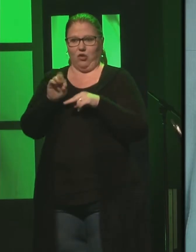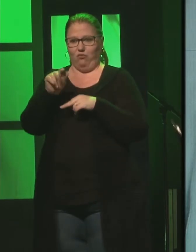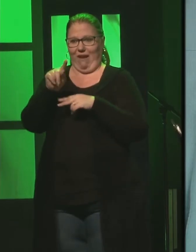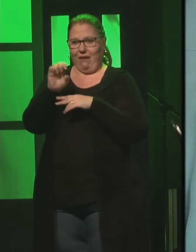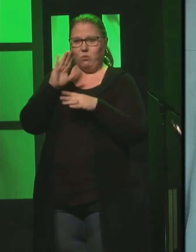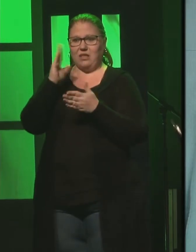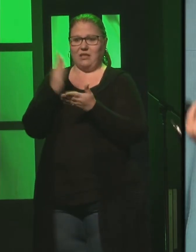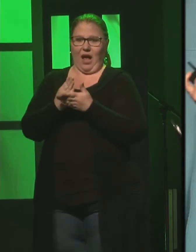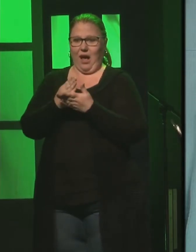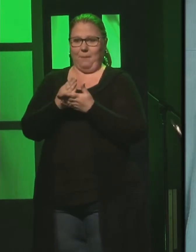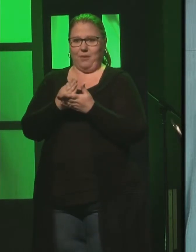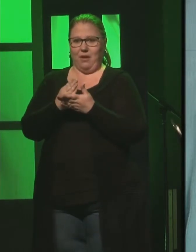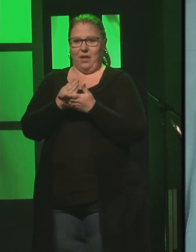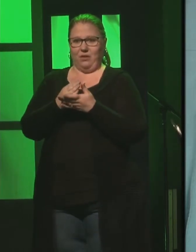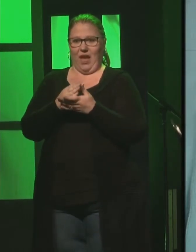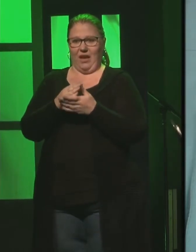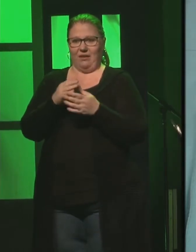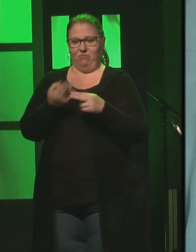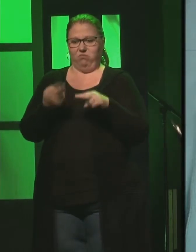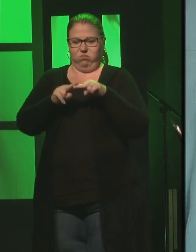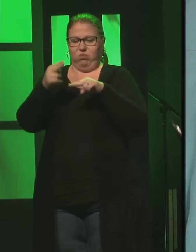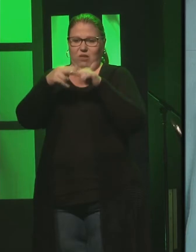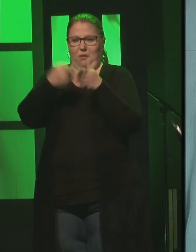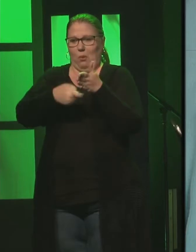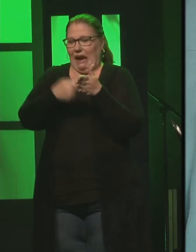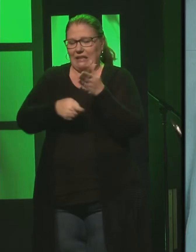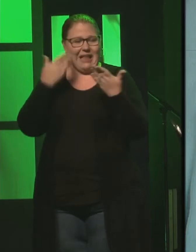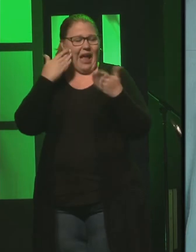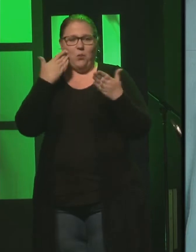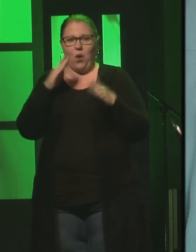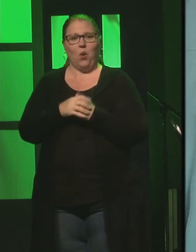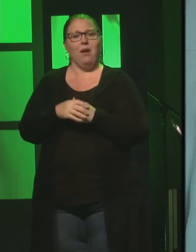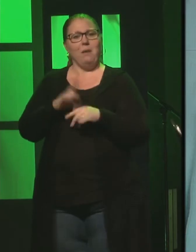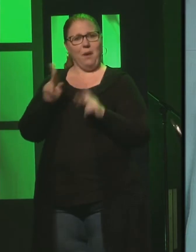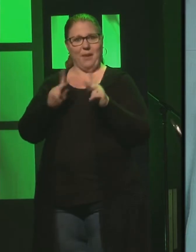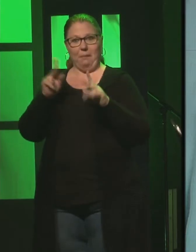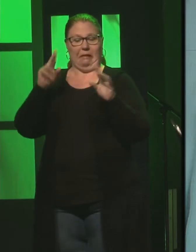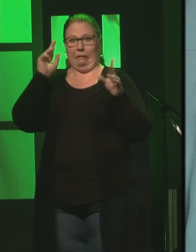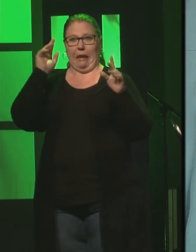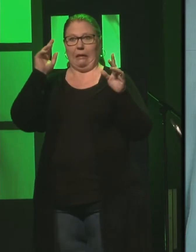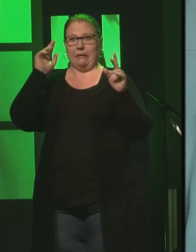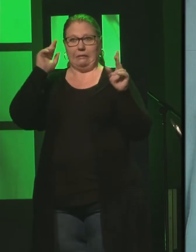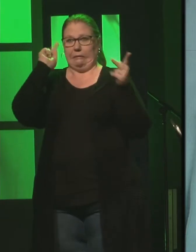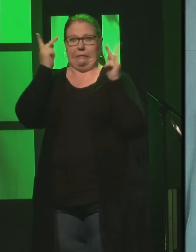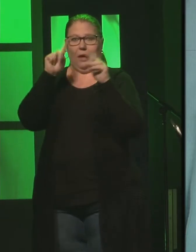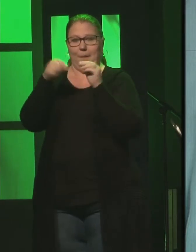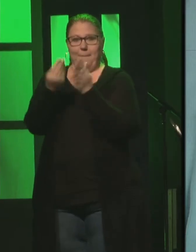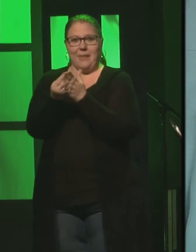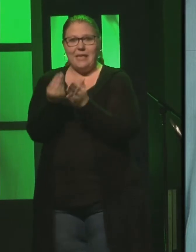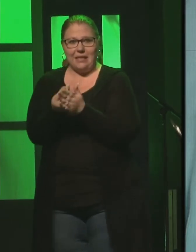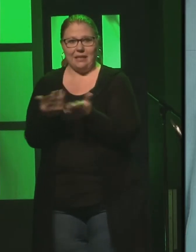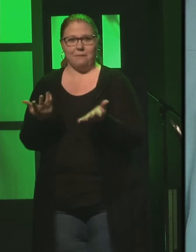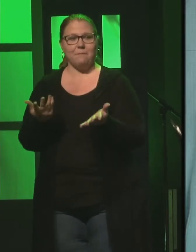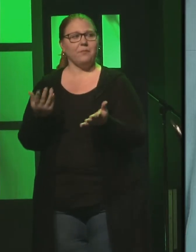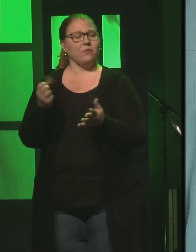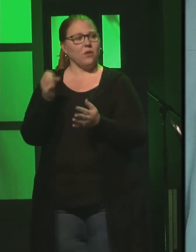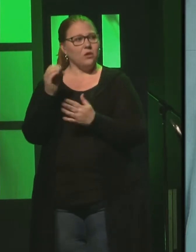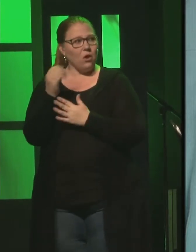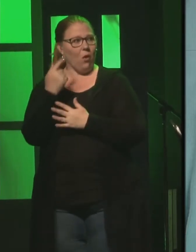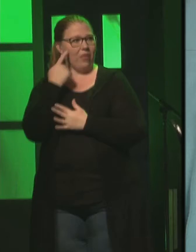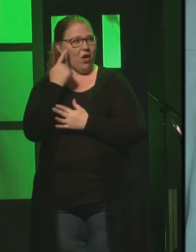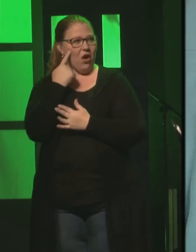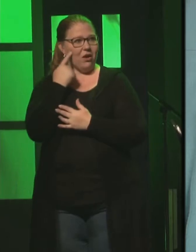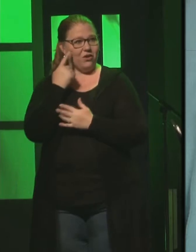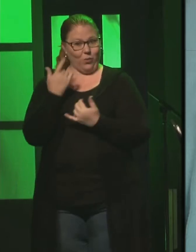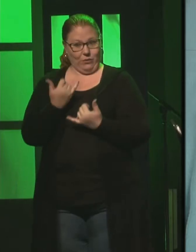stop inflation. I didn't understand any of that stuff, So I just had, but, like, people are losing their minds about money. And so I thought,